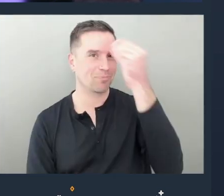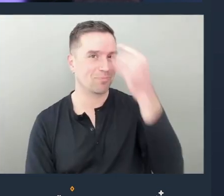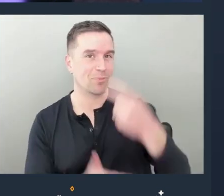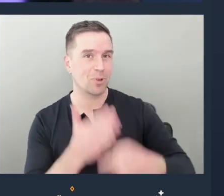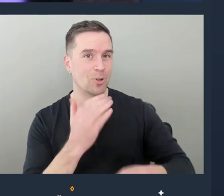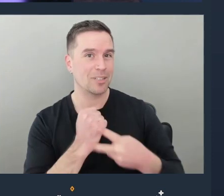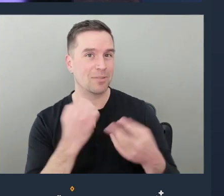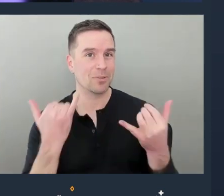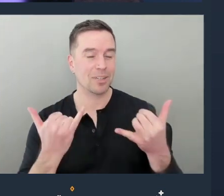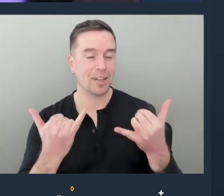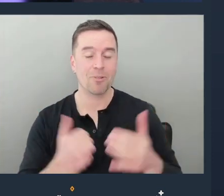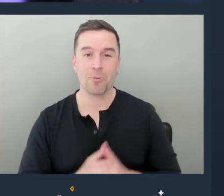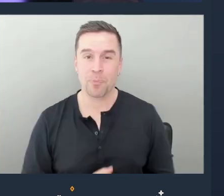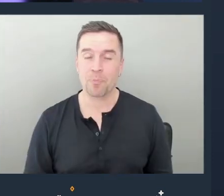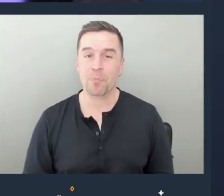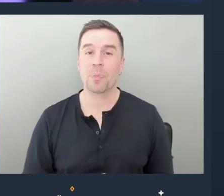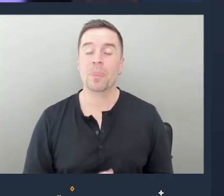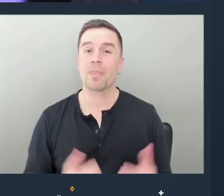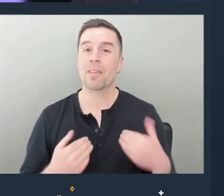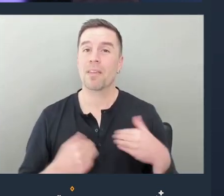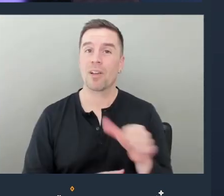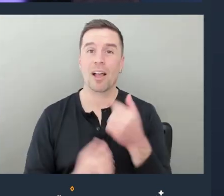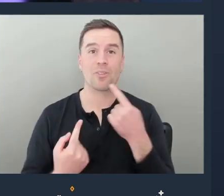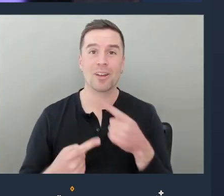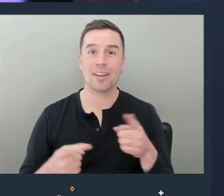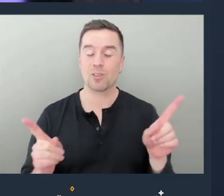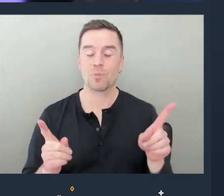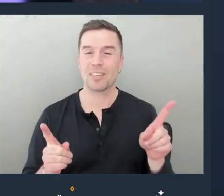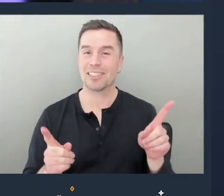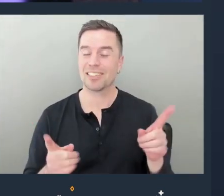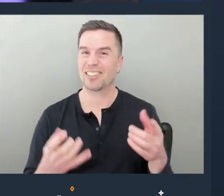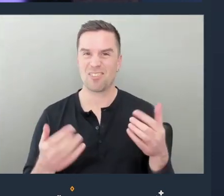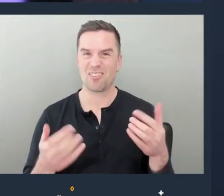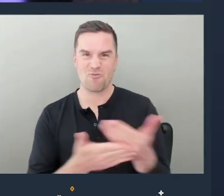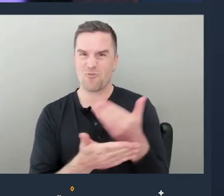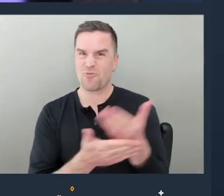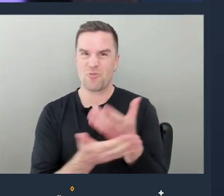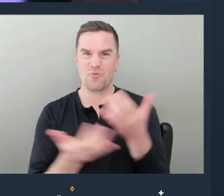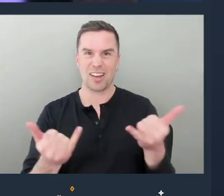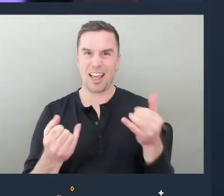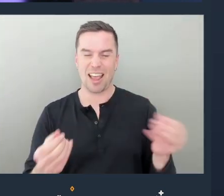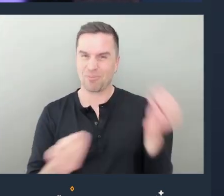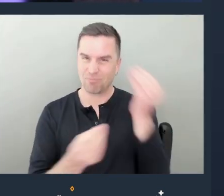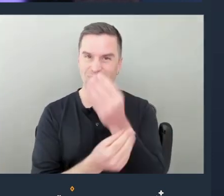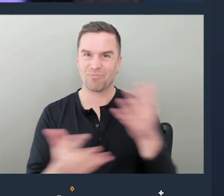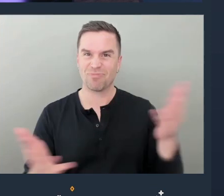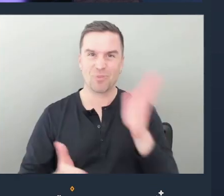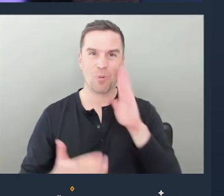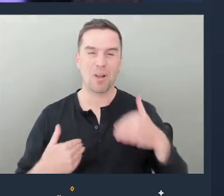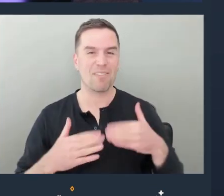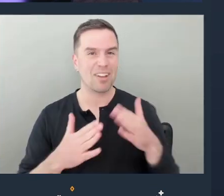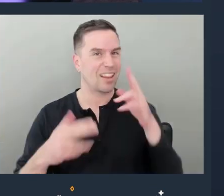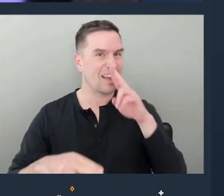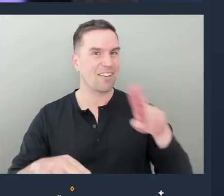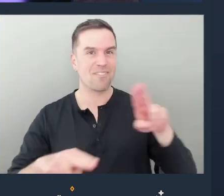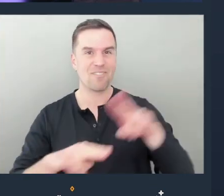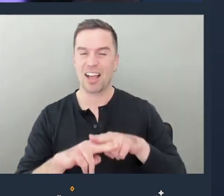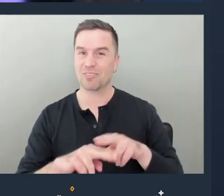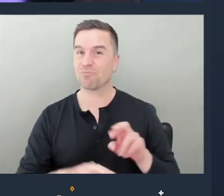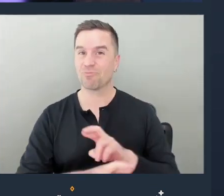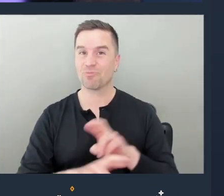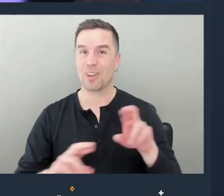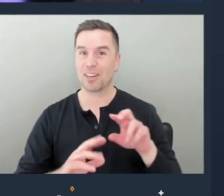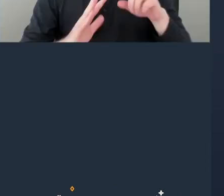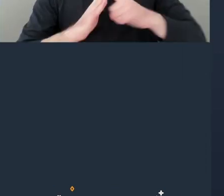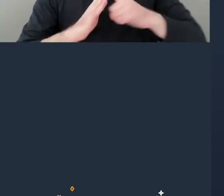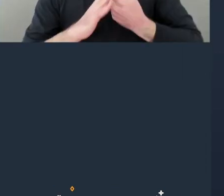been cooking up. They're fresh off the baking sheets today, and we're just going to have a lot of fun throughout the day. So with all that, let's just dig right in. If